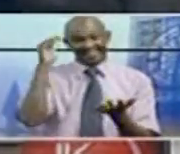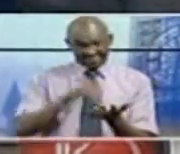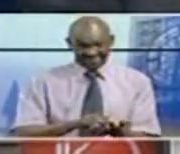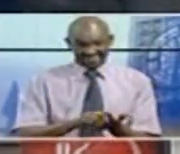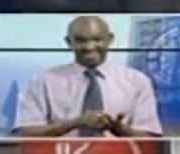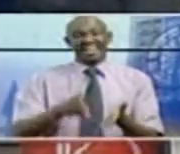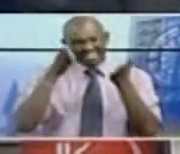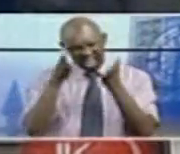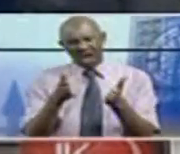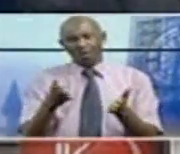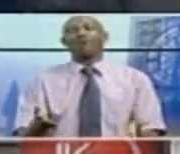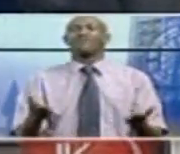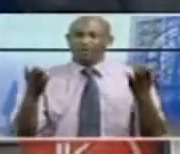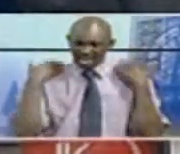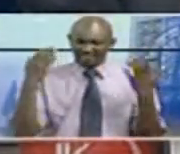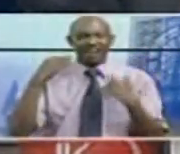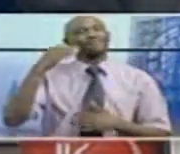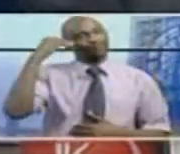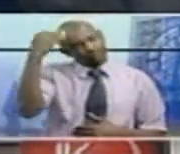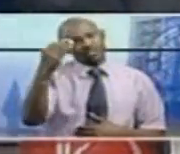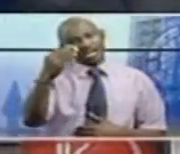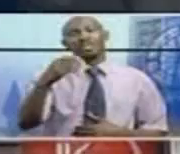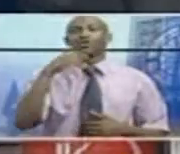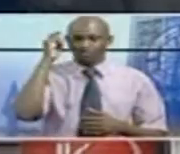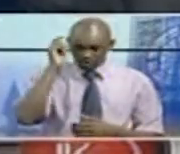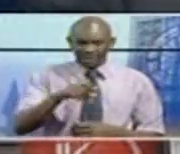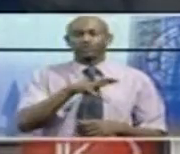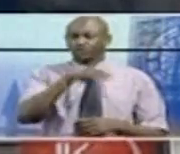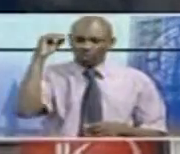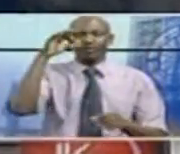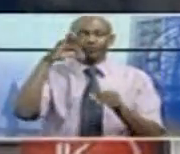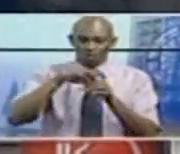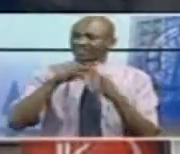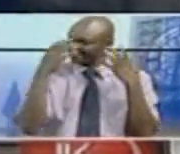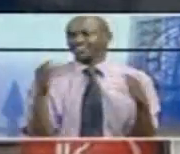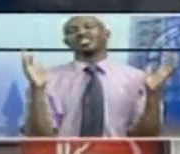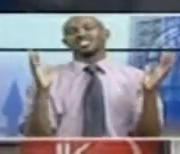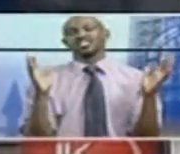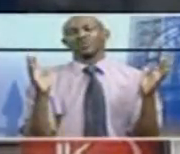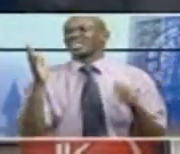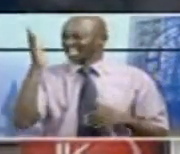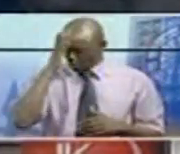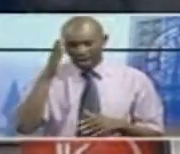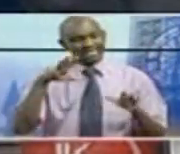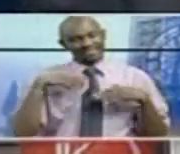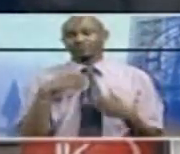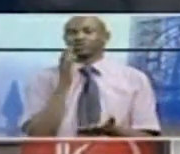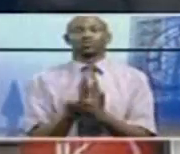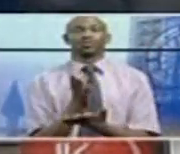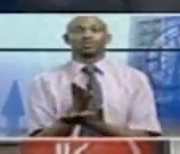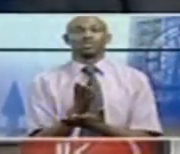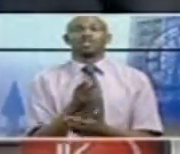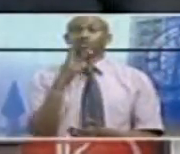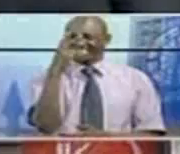now, forever, in the future, that you stole our votes. We know it is past. We admit